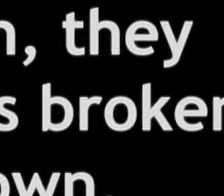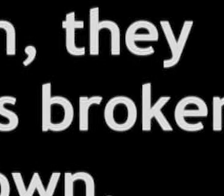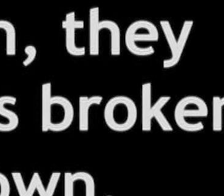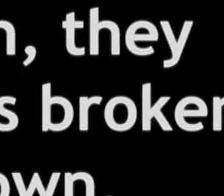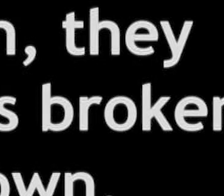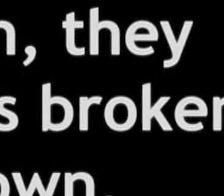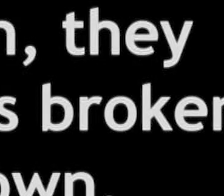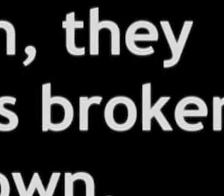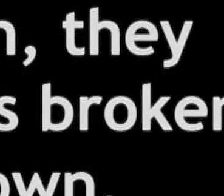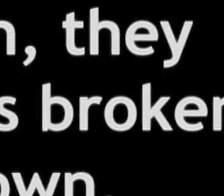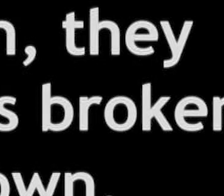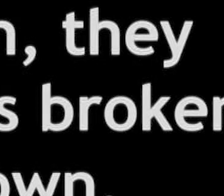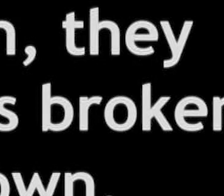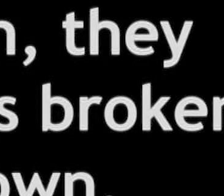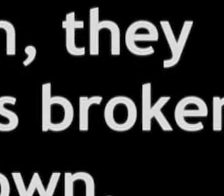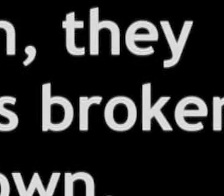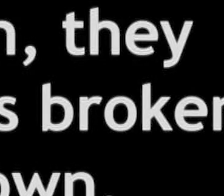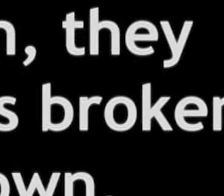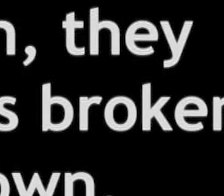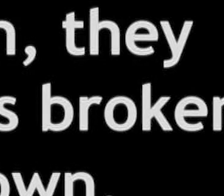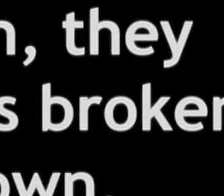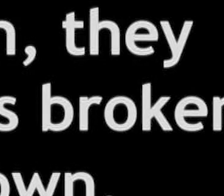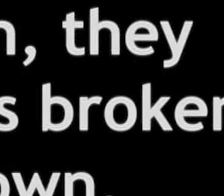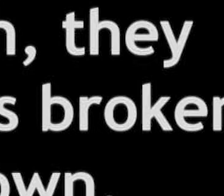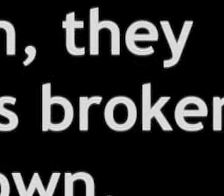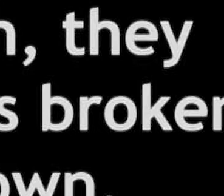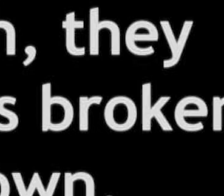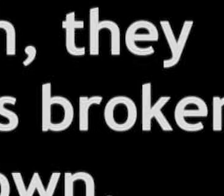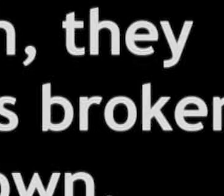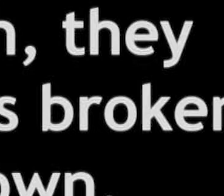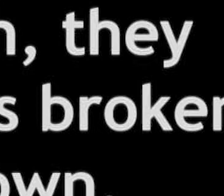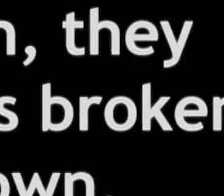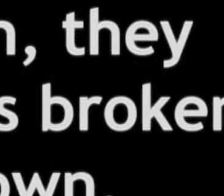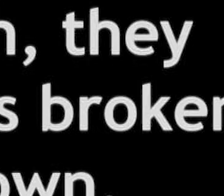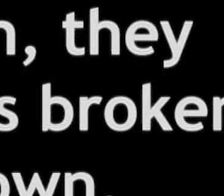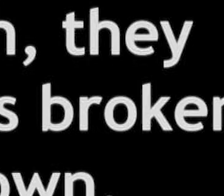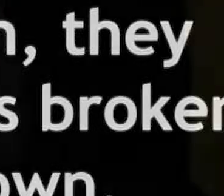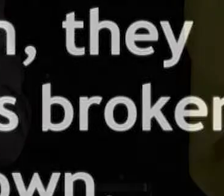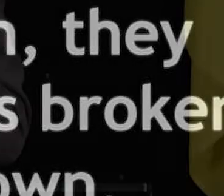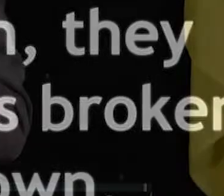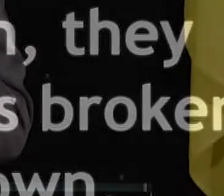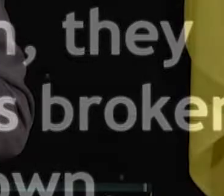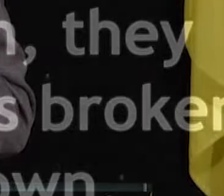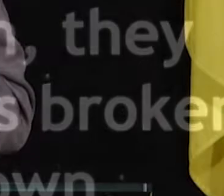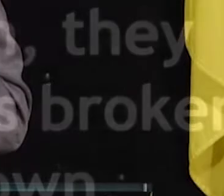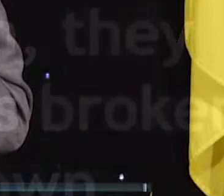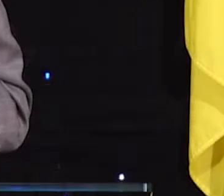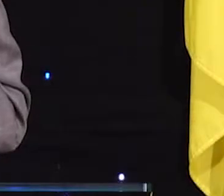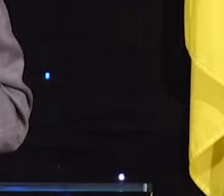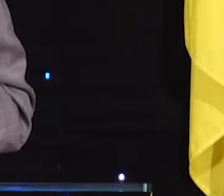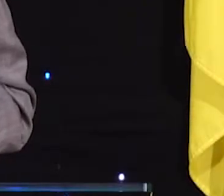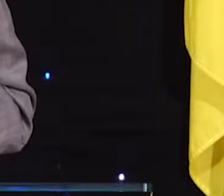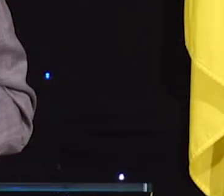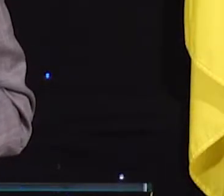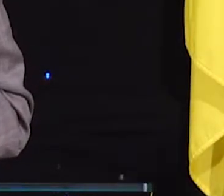See, the Romans typically left decaying bodies on the cross. Roman